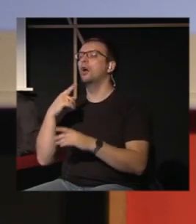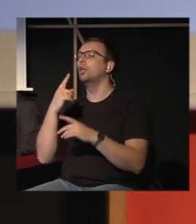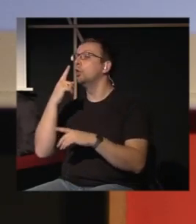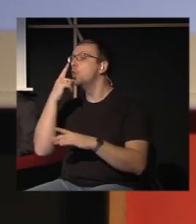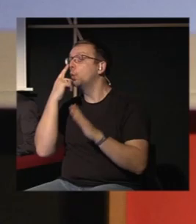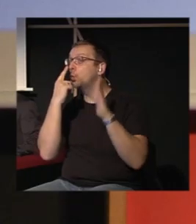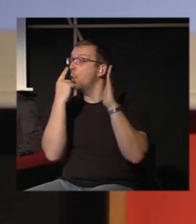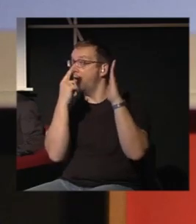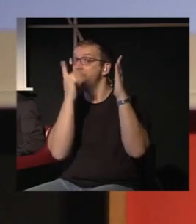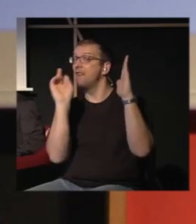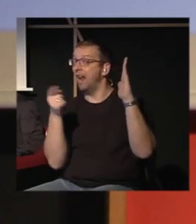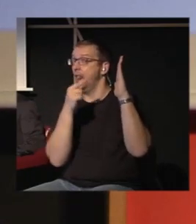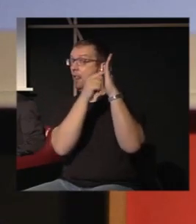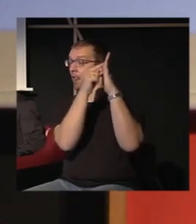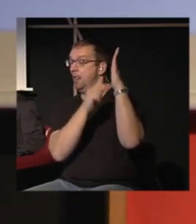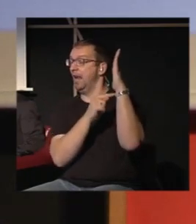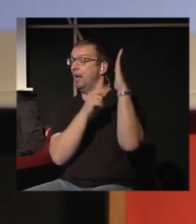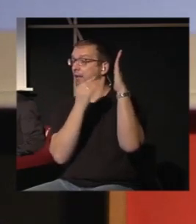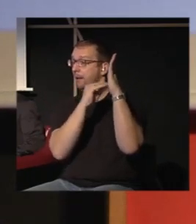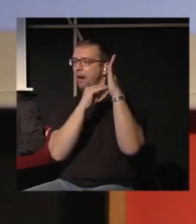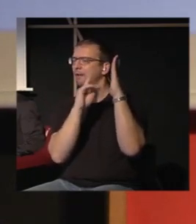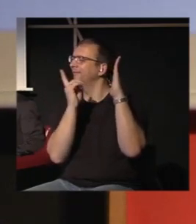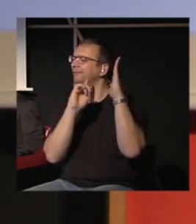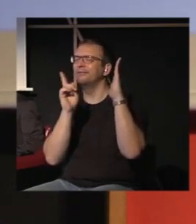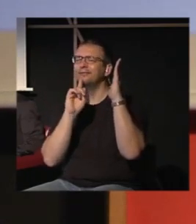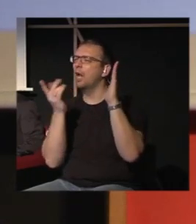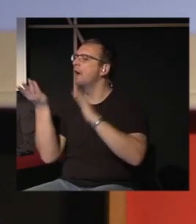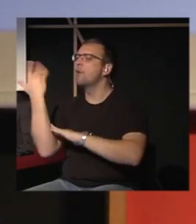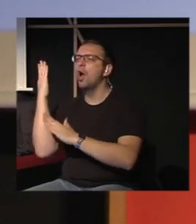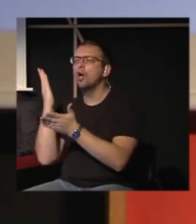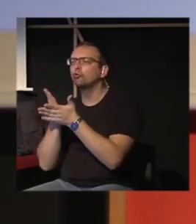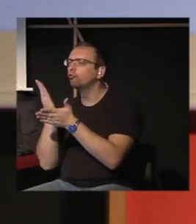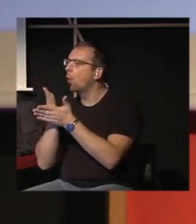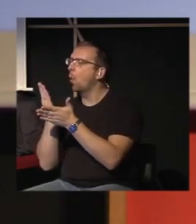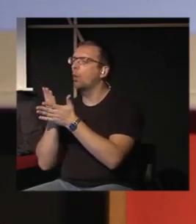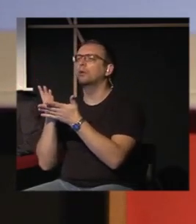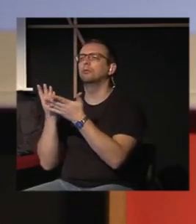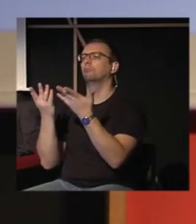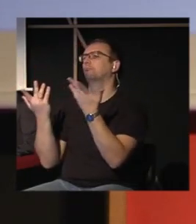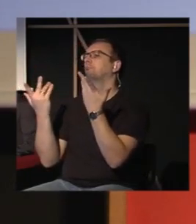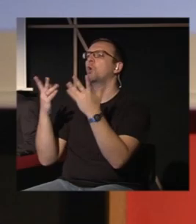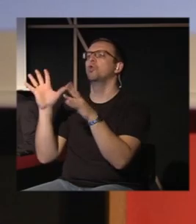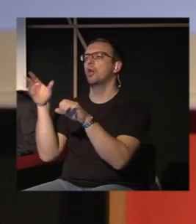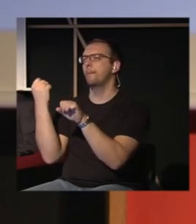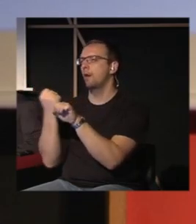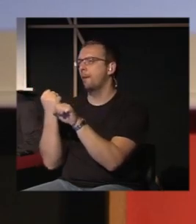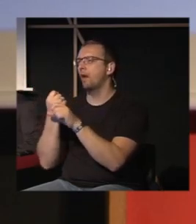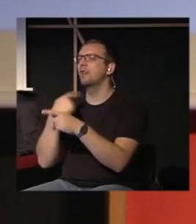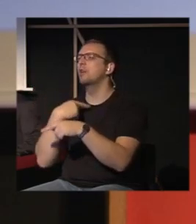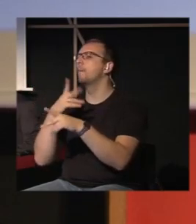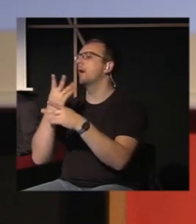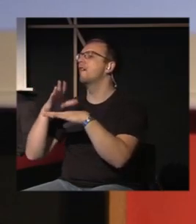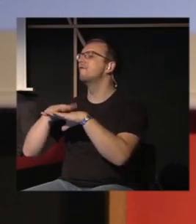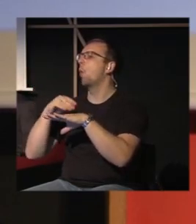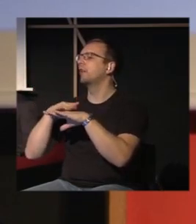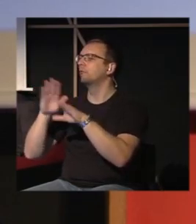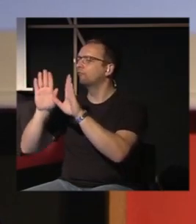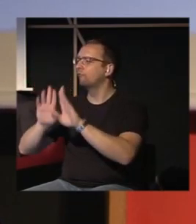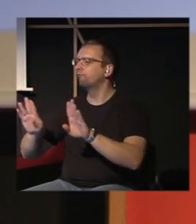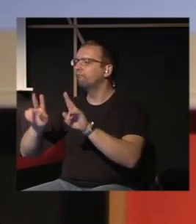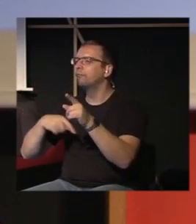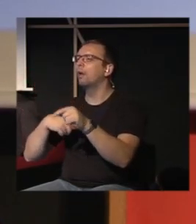diversity before that regulation, so it was the only logical thing to continue in the same way. And I